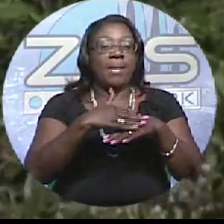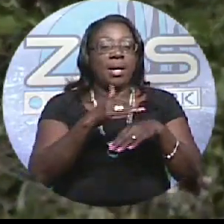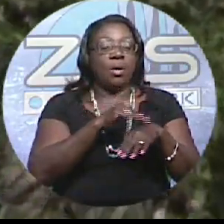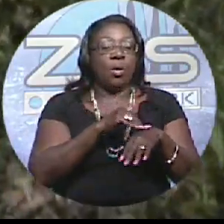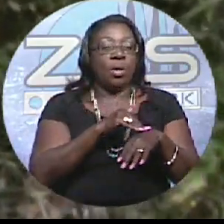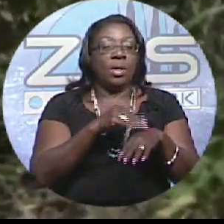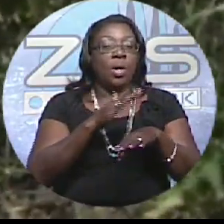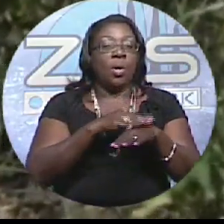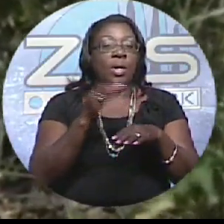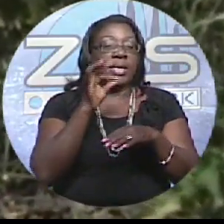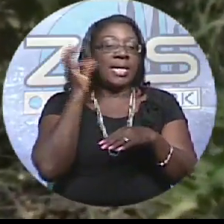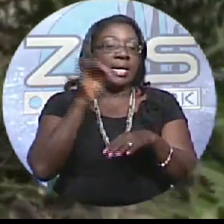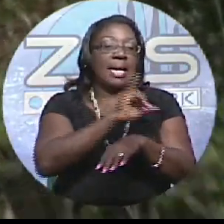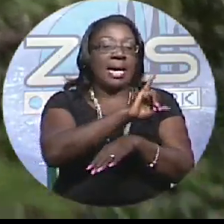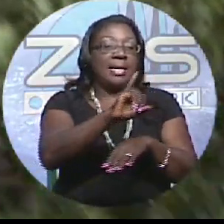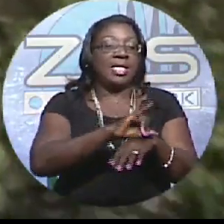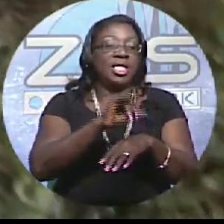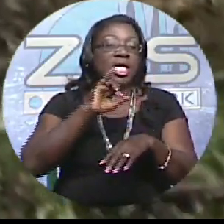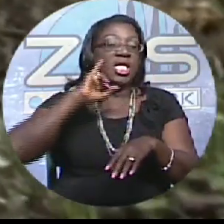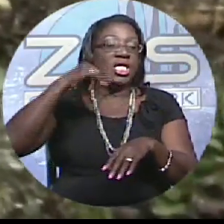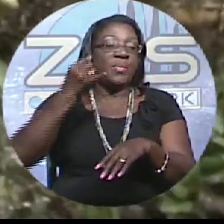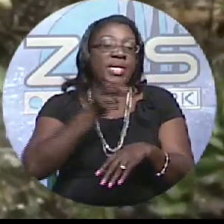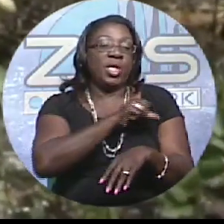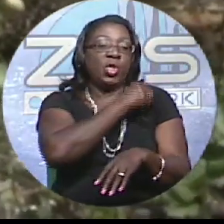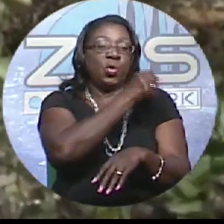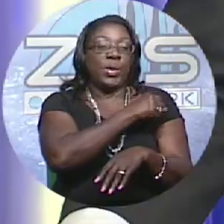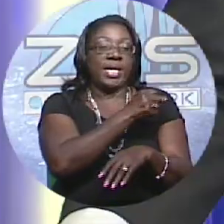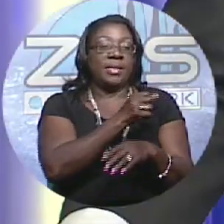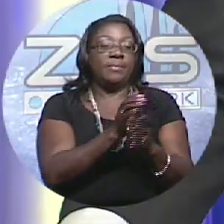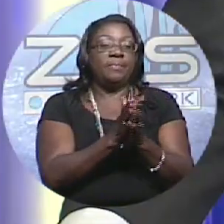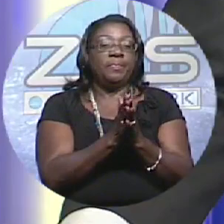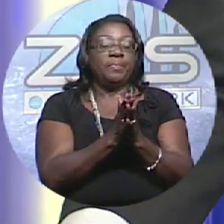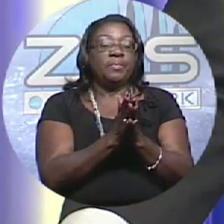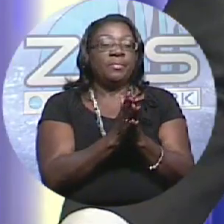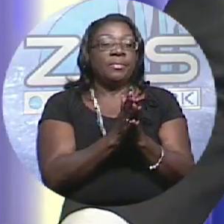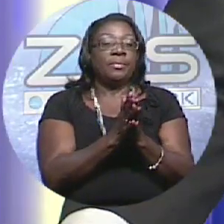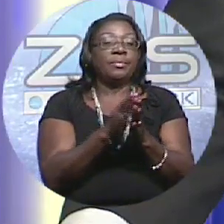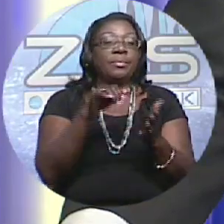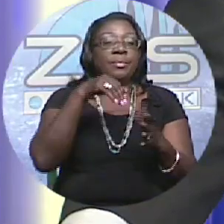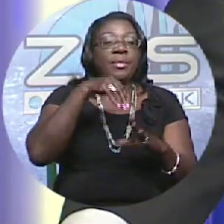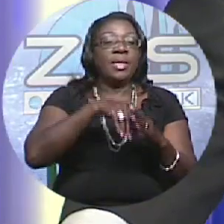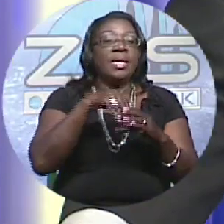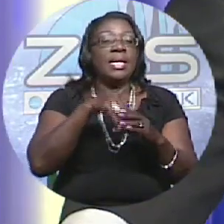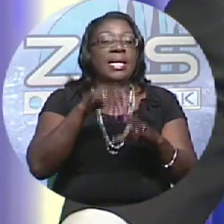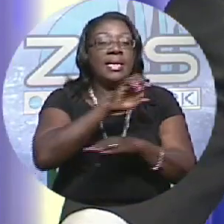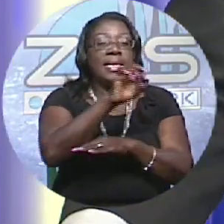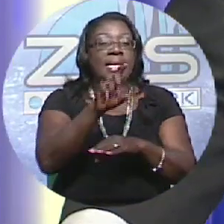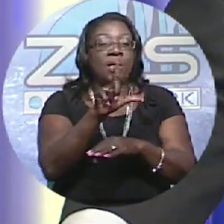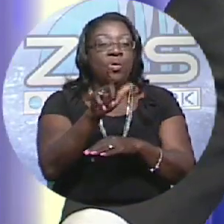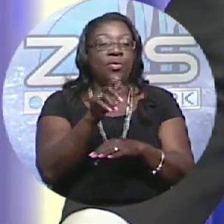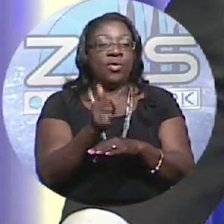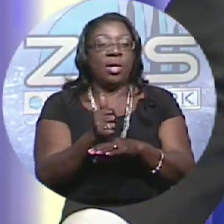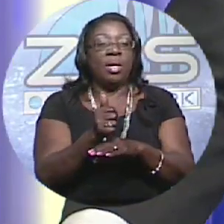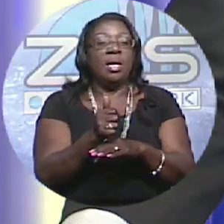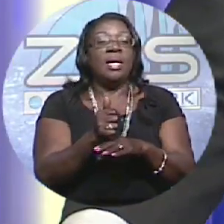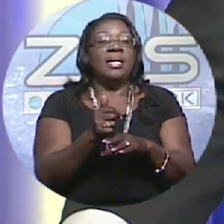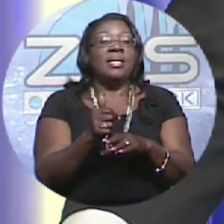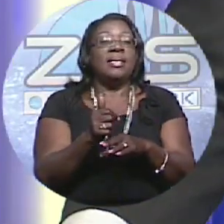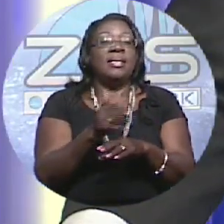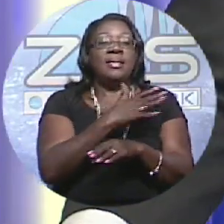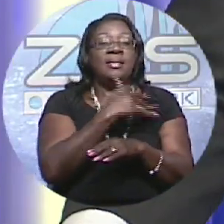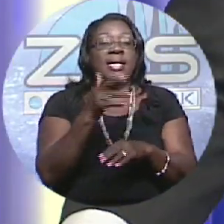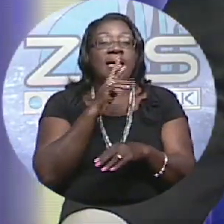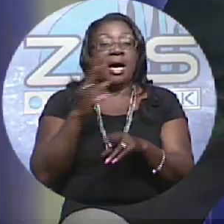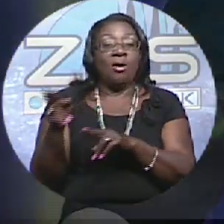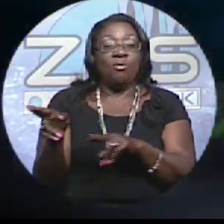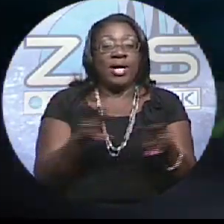Cat Island, Jiminy DeSwain, ZNS Network News. In Eleuthera, authorities there say they are in a state of readiness should the storm